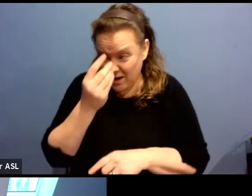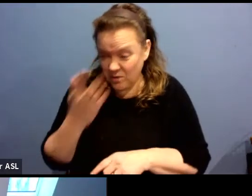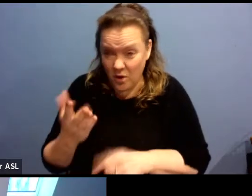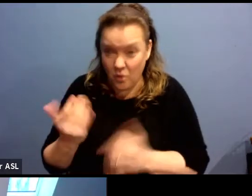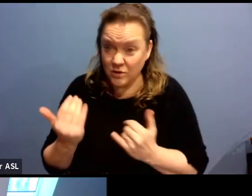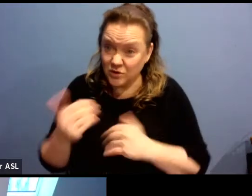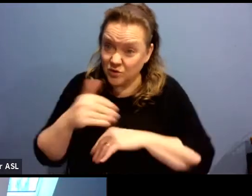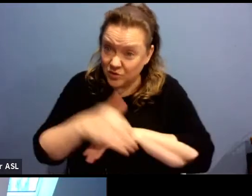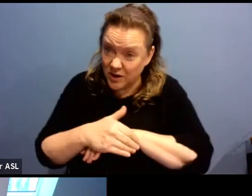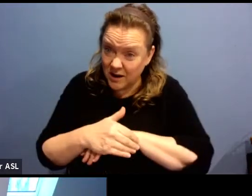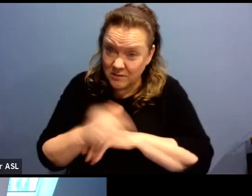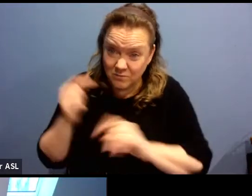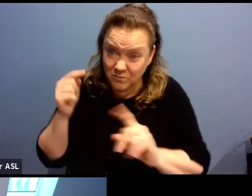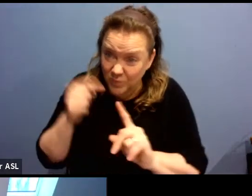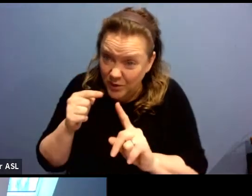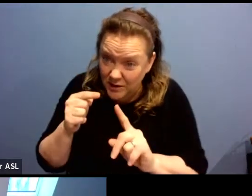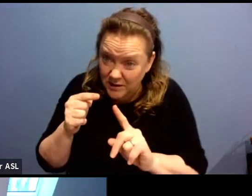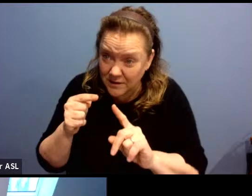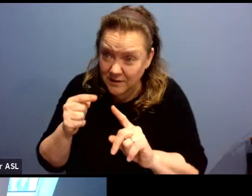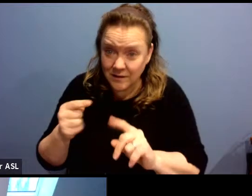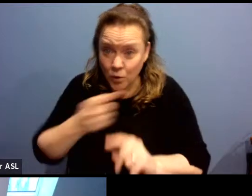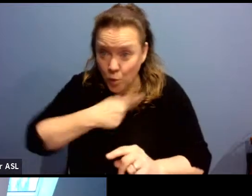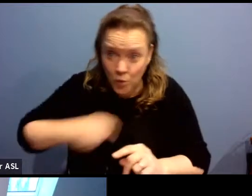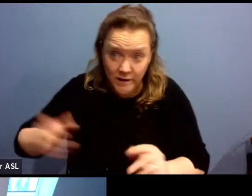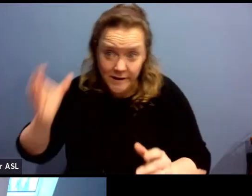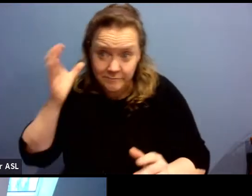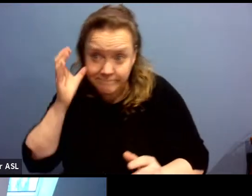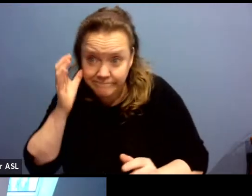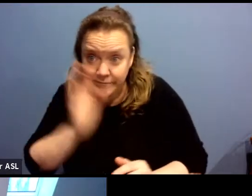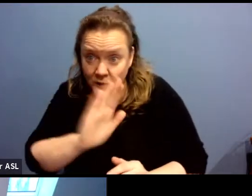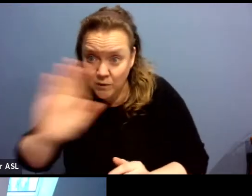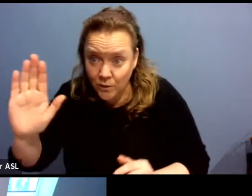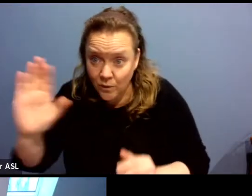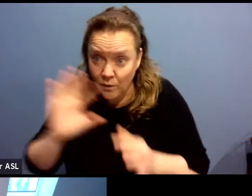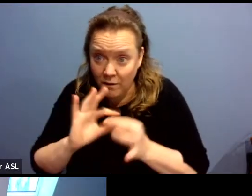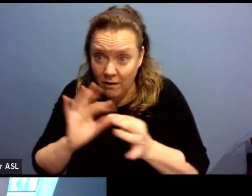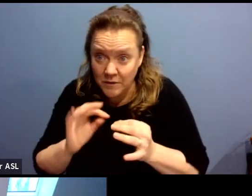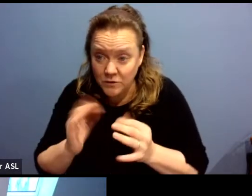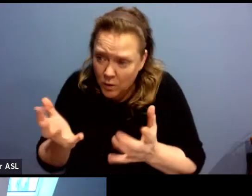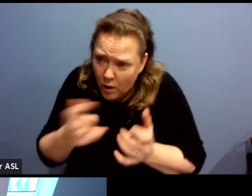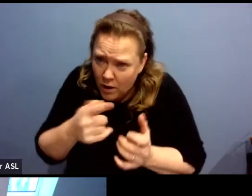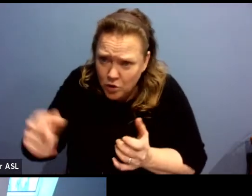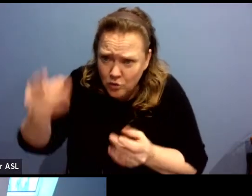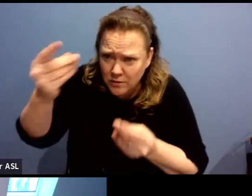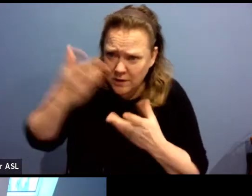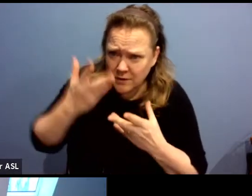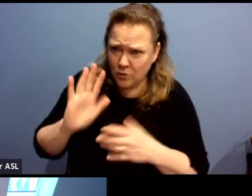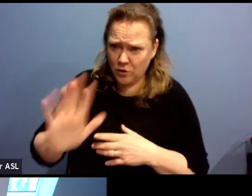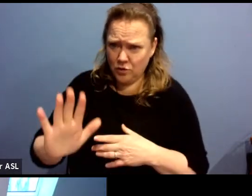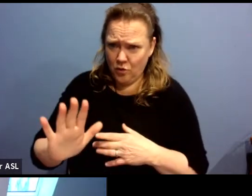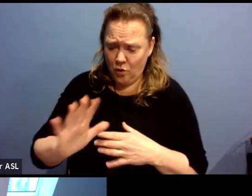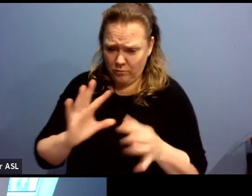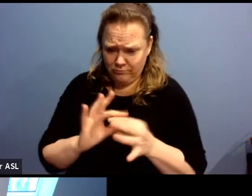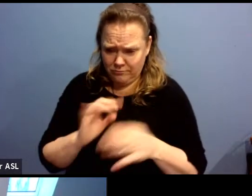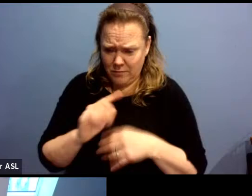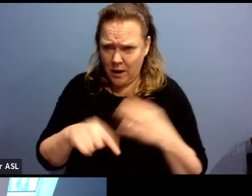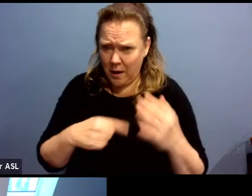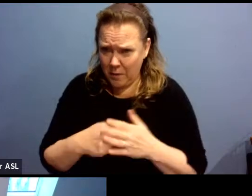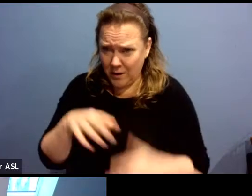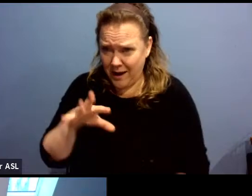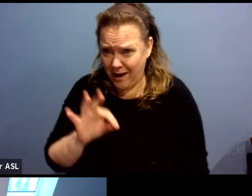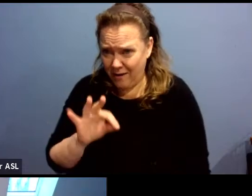you. This is your opportunity to comment on the proposals on the table for the fiscal year 2022